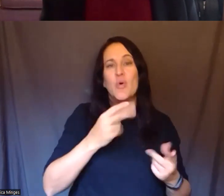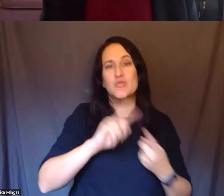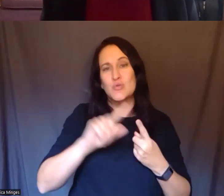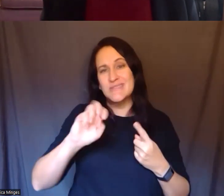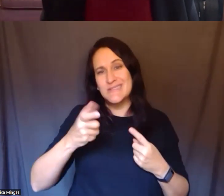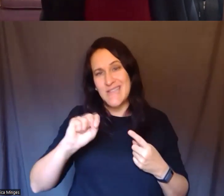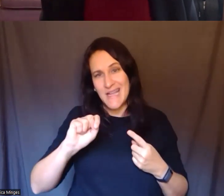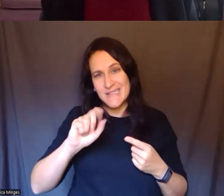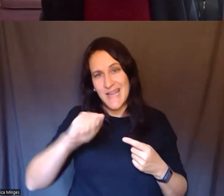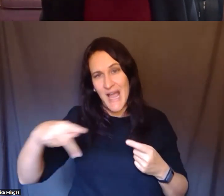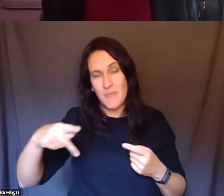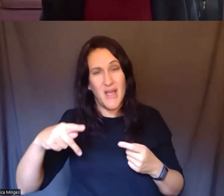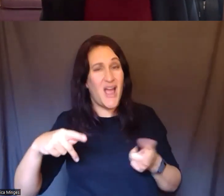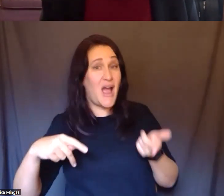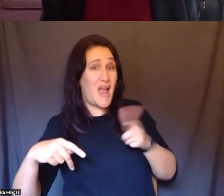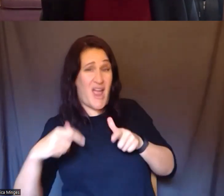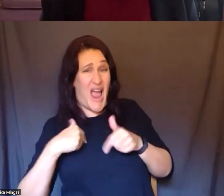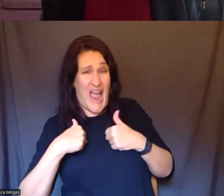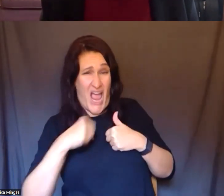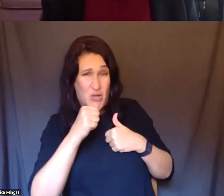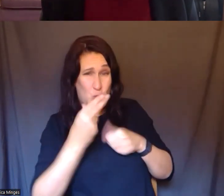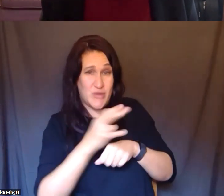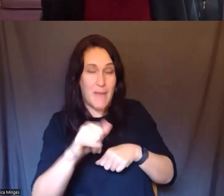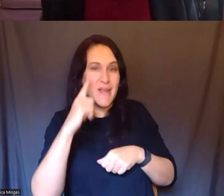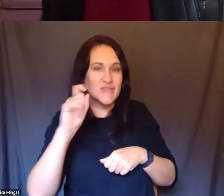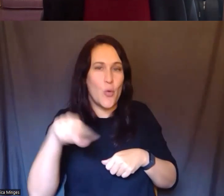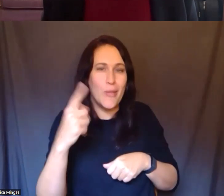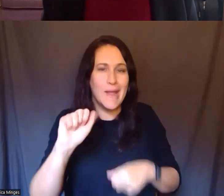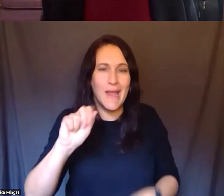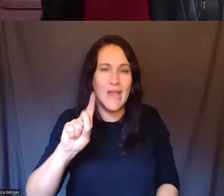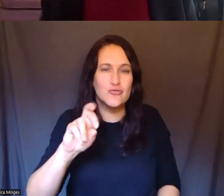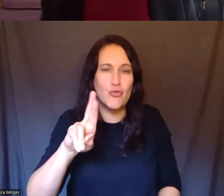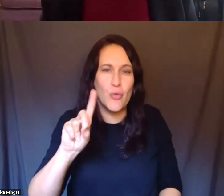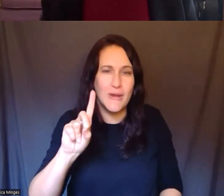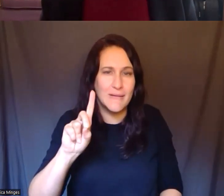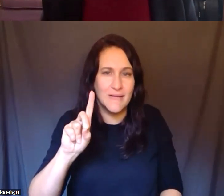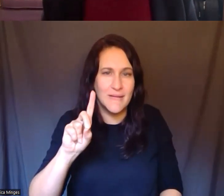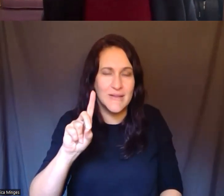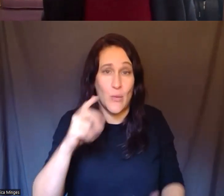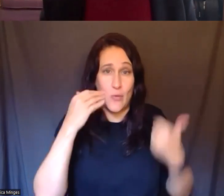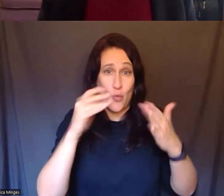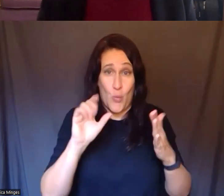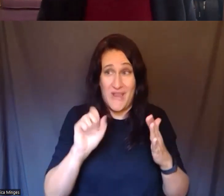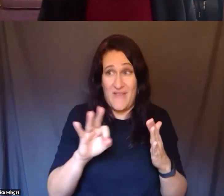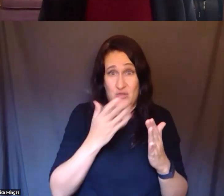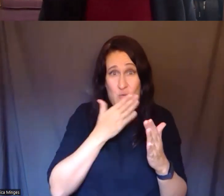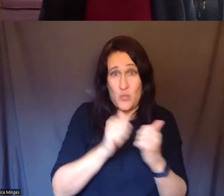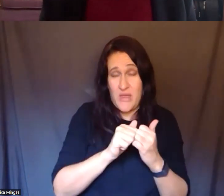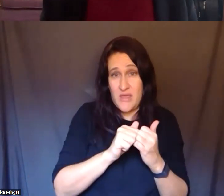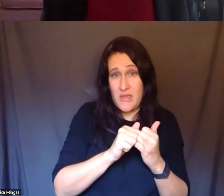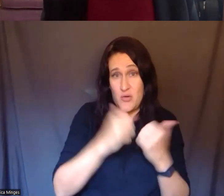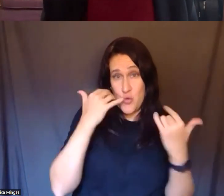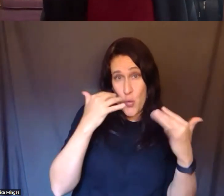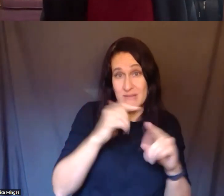it because it's only Android, and I don't know if it's particularly good in noise, but if you have an Android